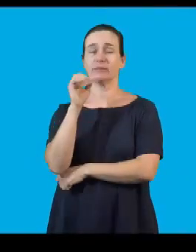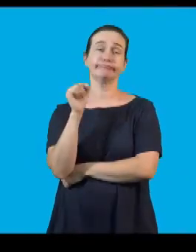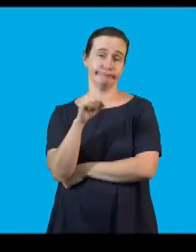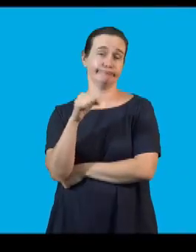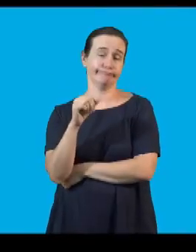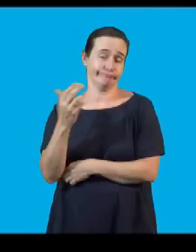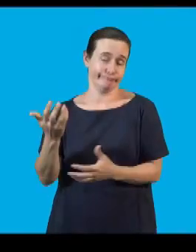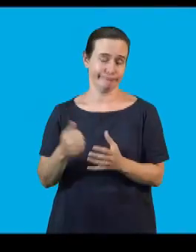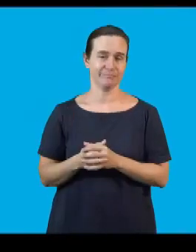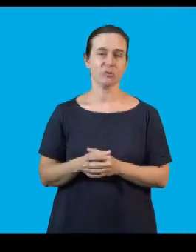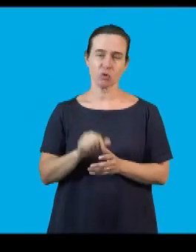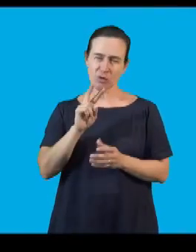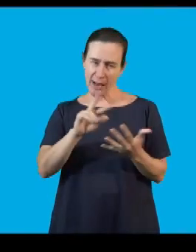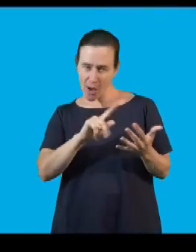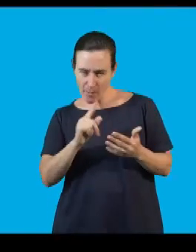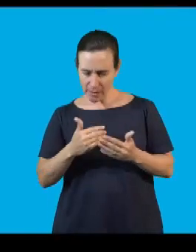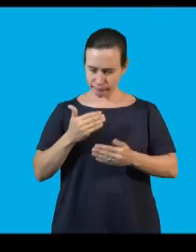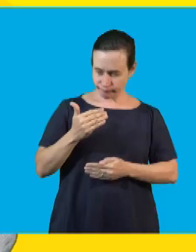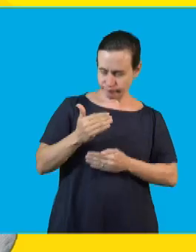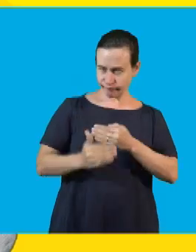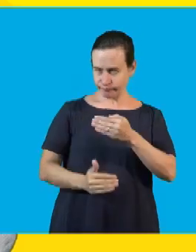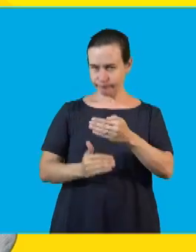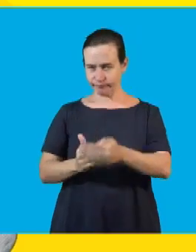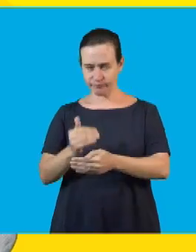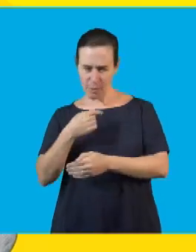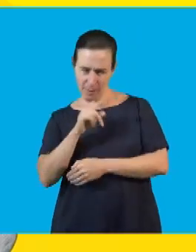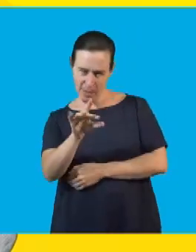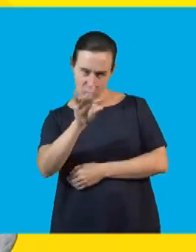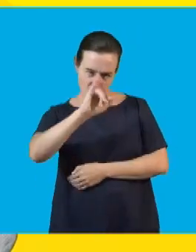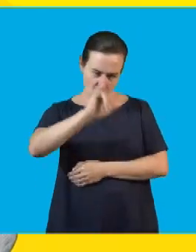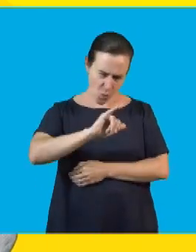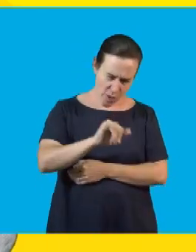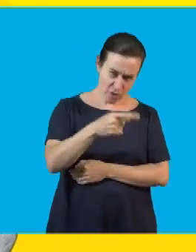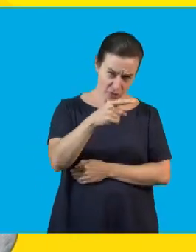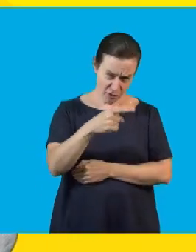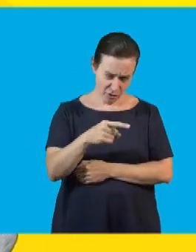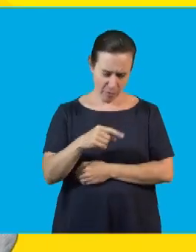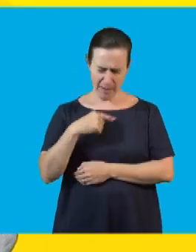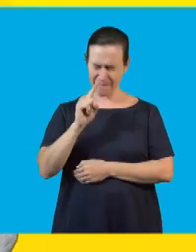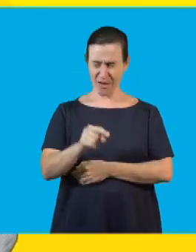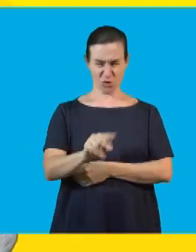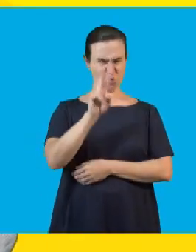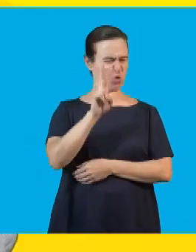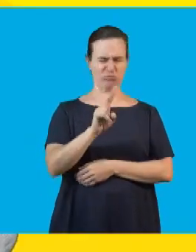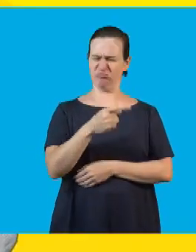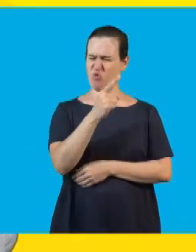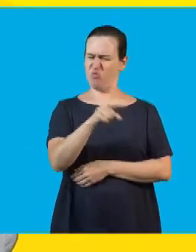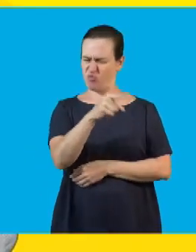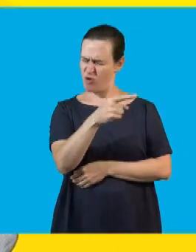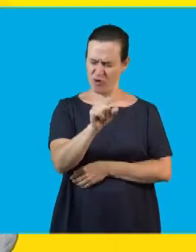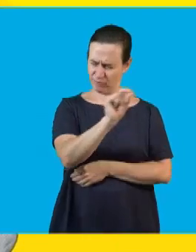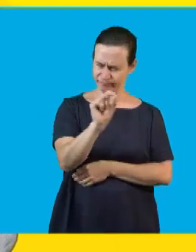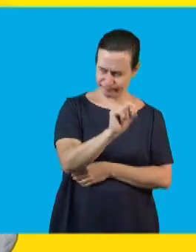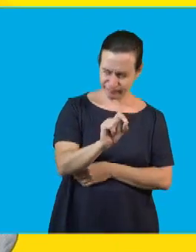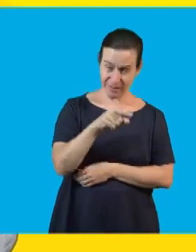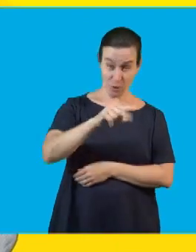so see the process that you need to go through when you do a multiple choice question. You always cancel out the two options